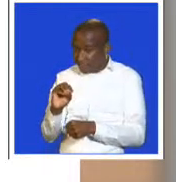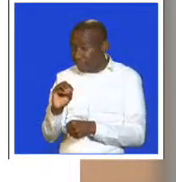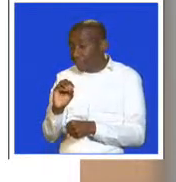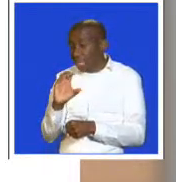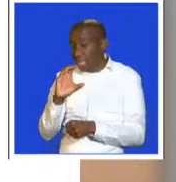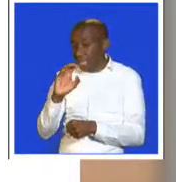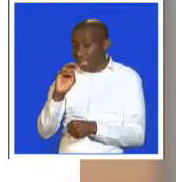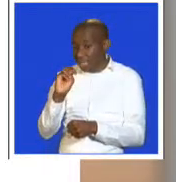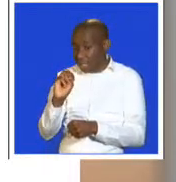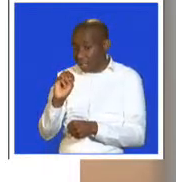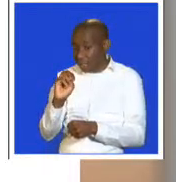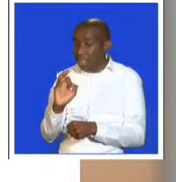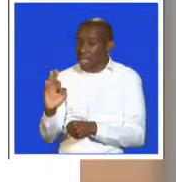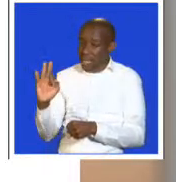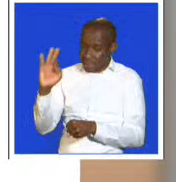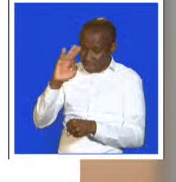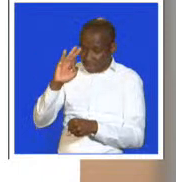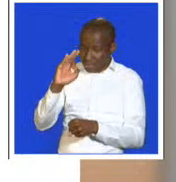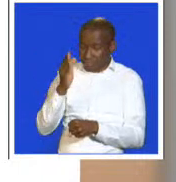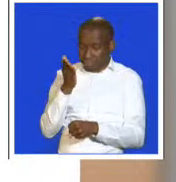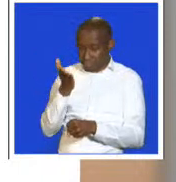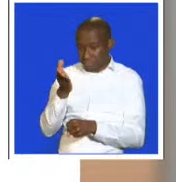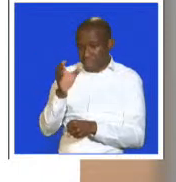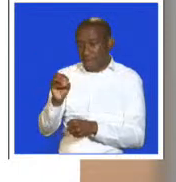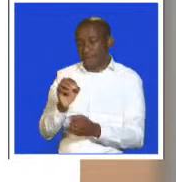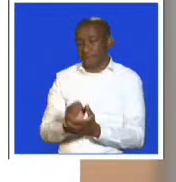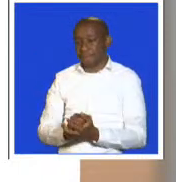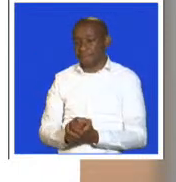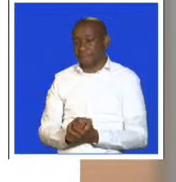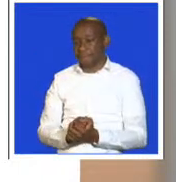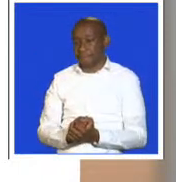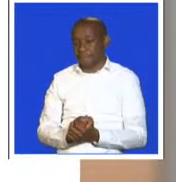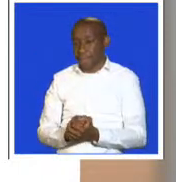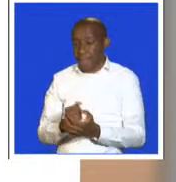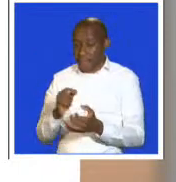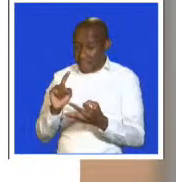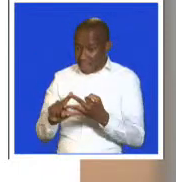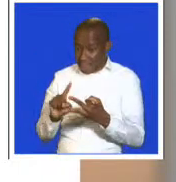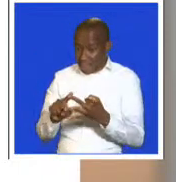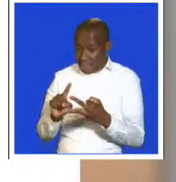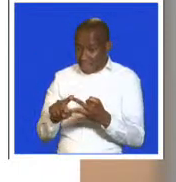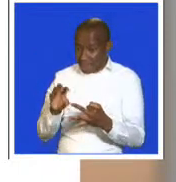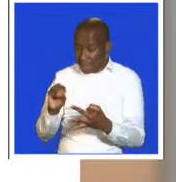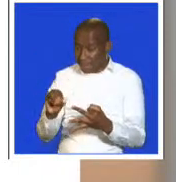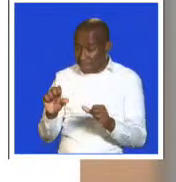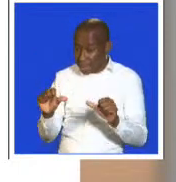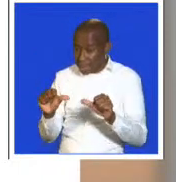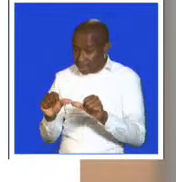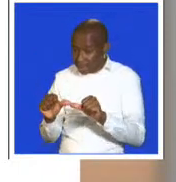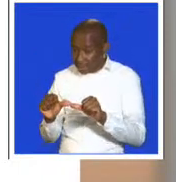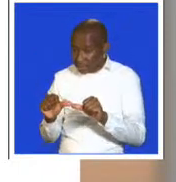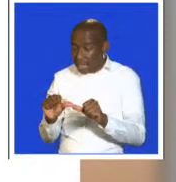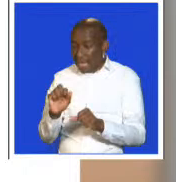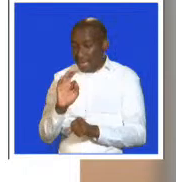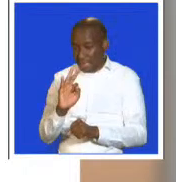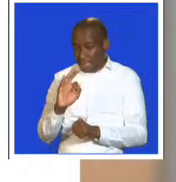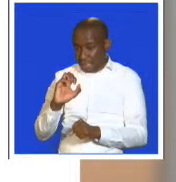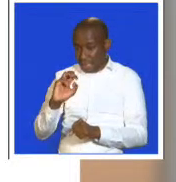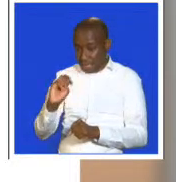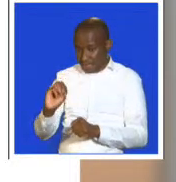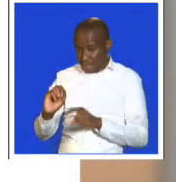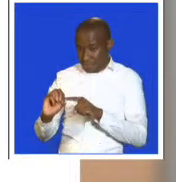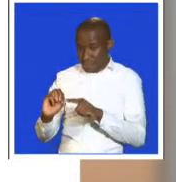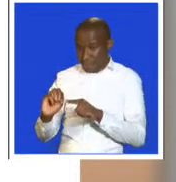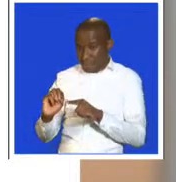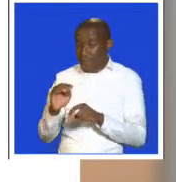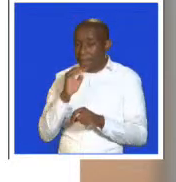power 3, which we call cubic centimeters. And the third one has dimension of 3, which will give